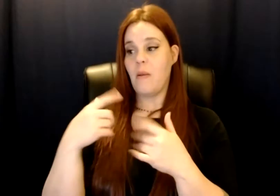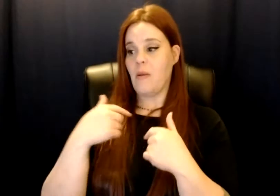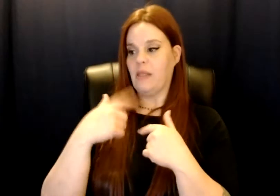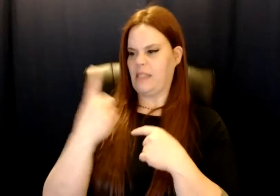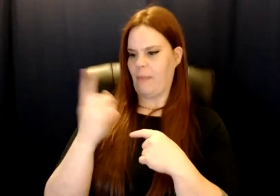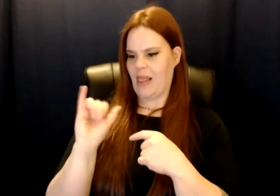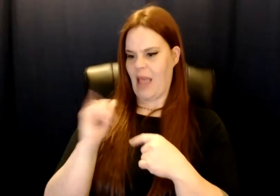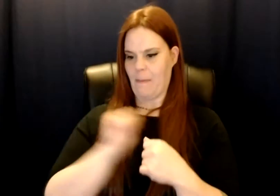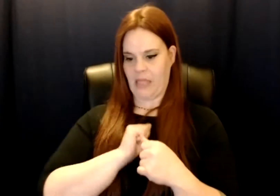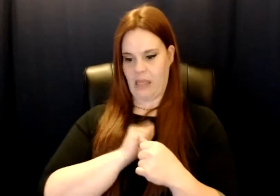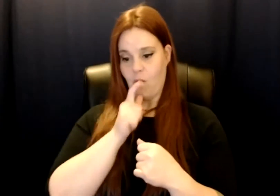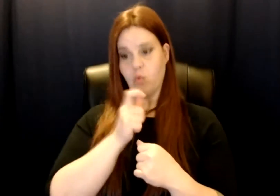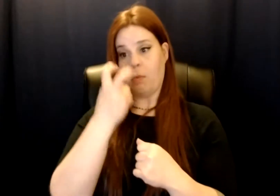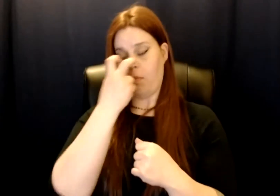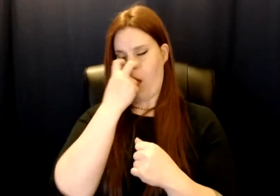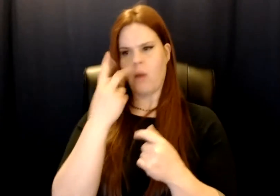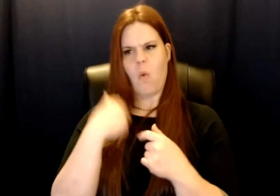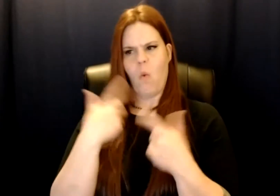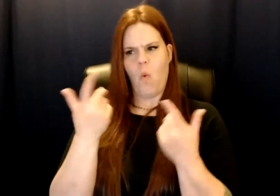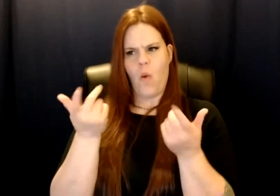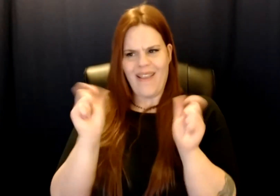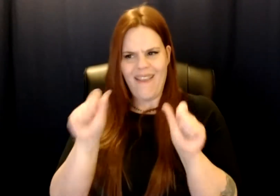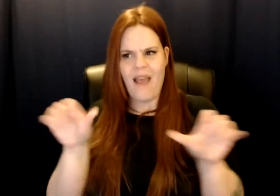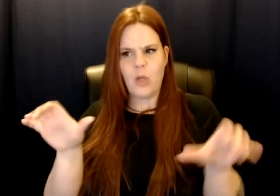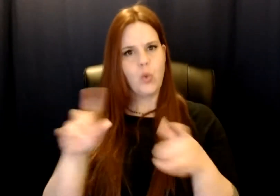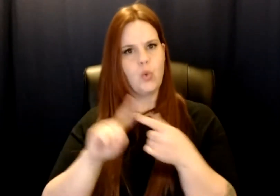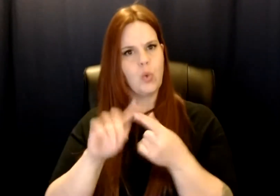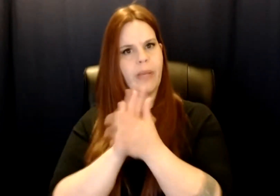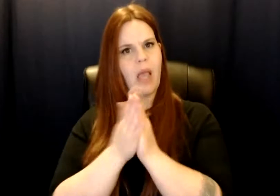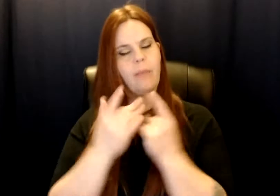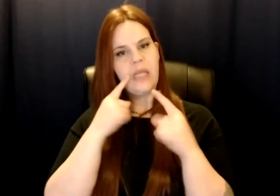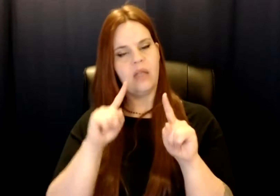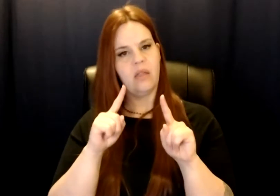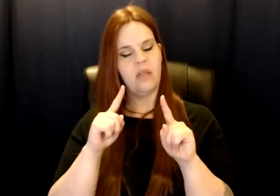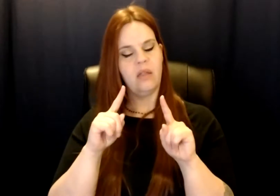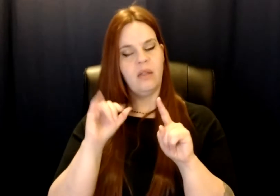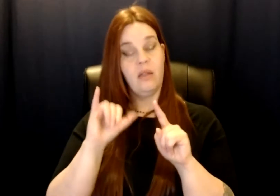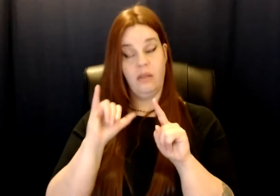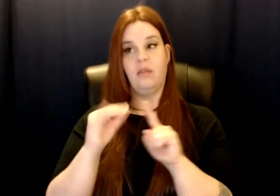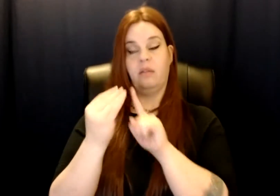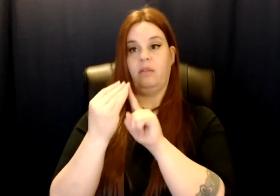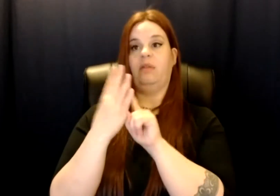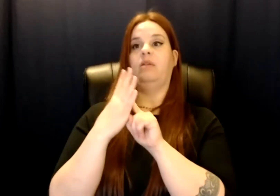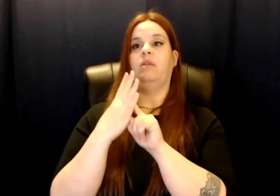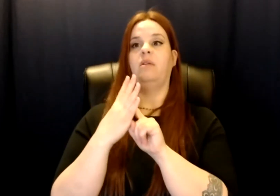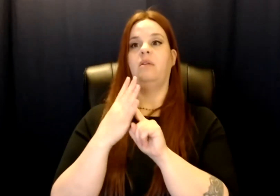could do to be successful. Having that exposure, sudden exposure